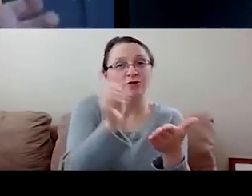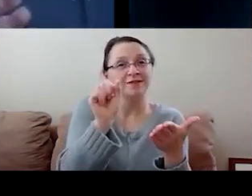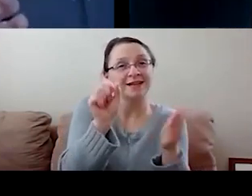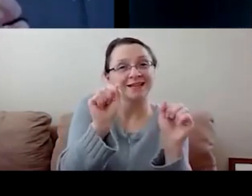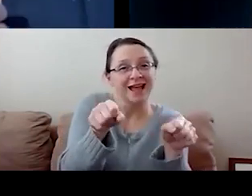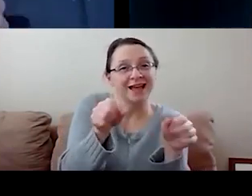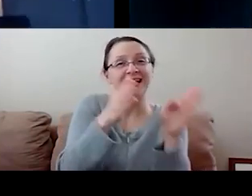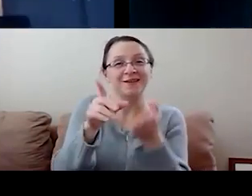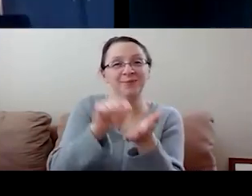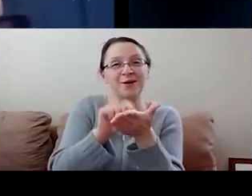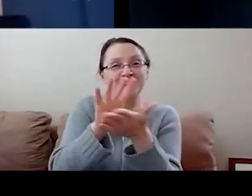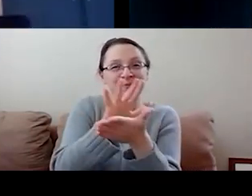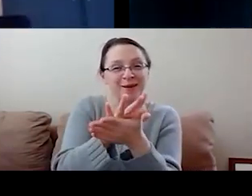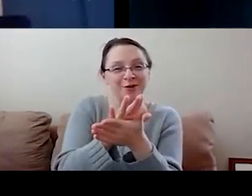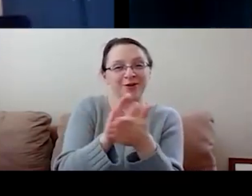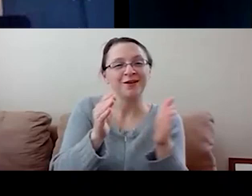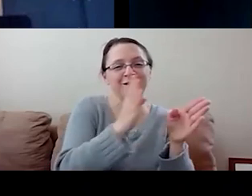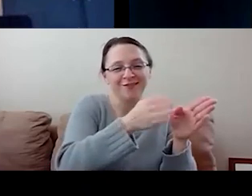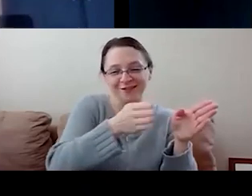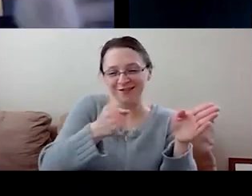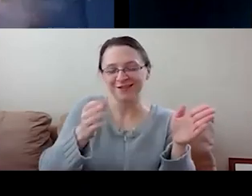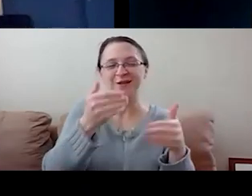paper about it, and you get